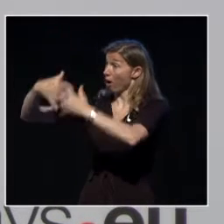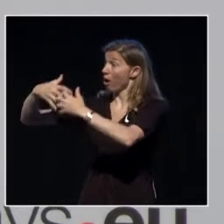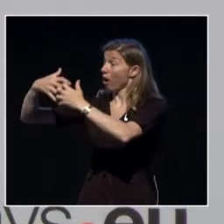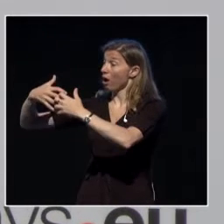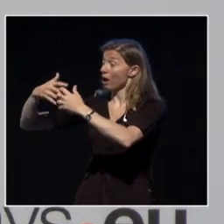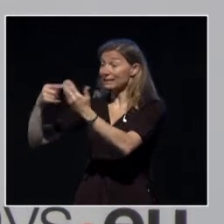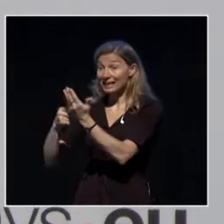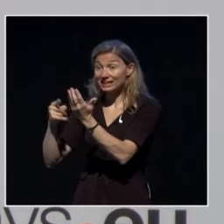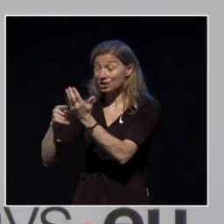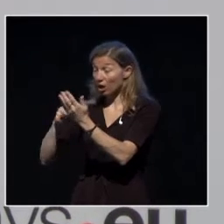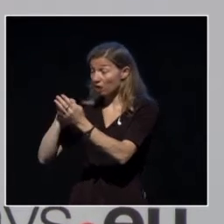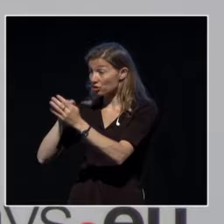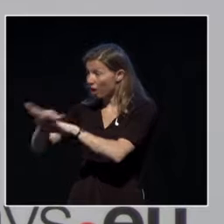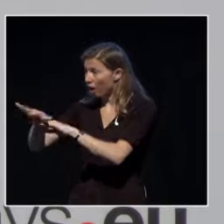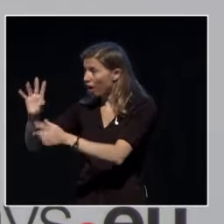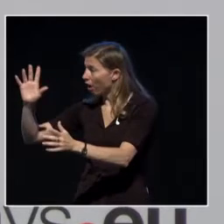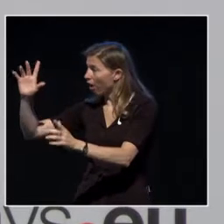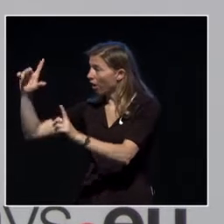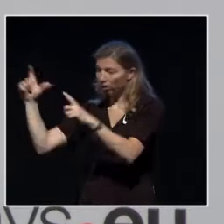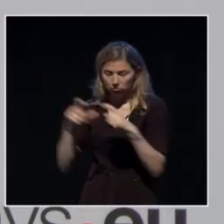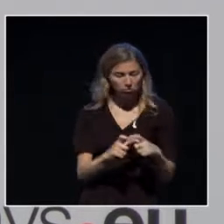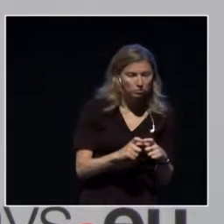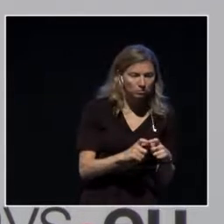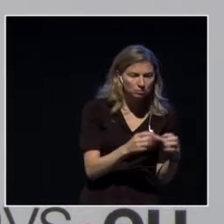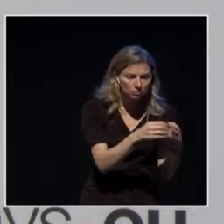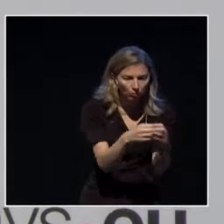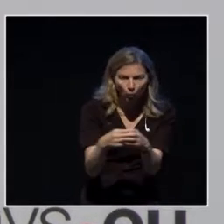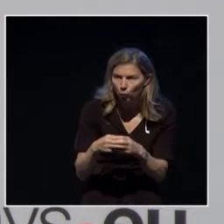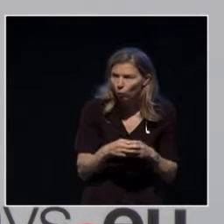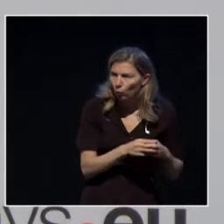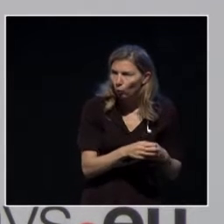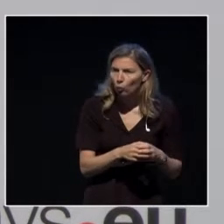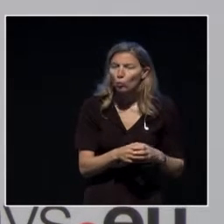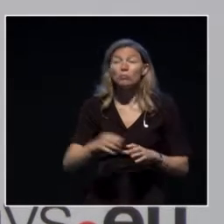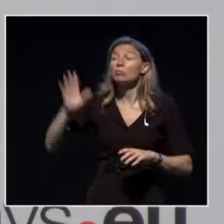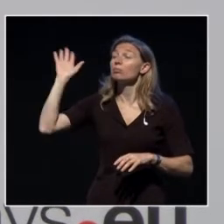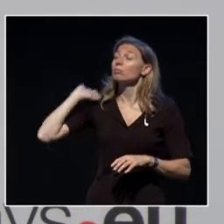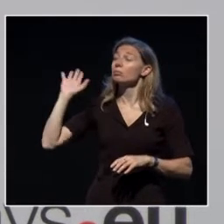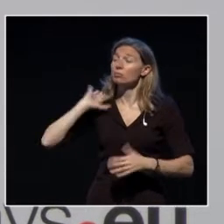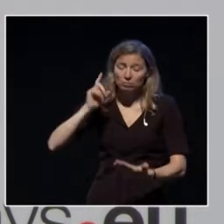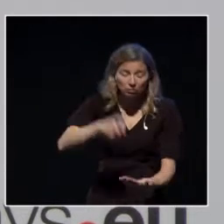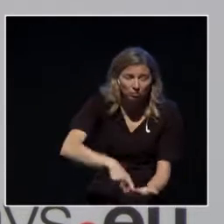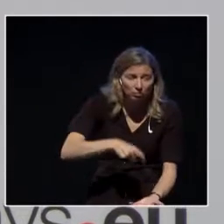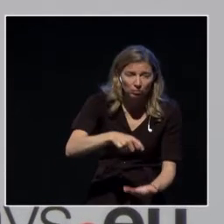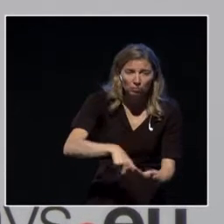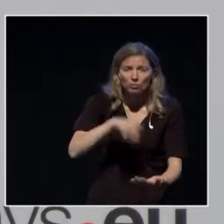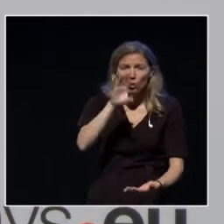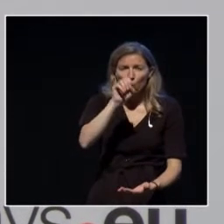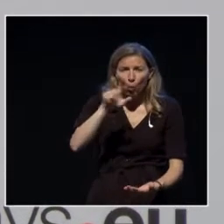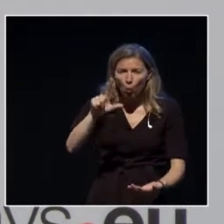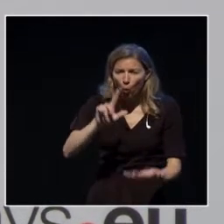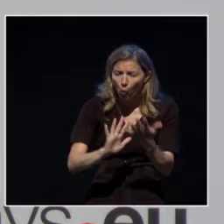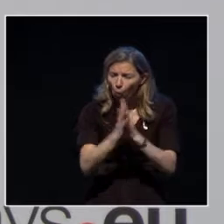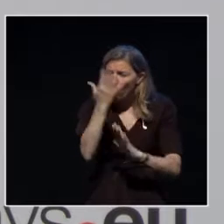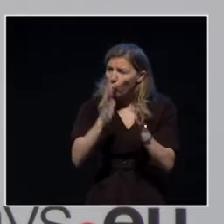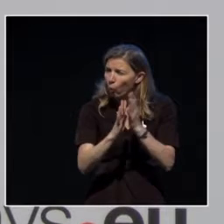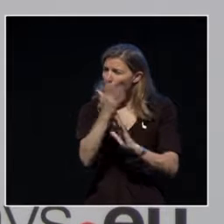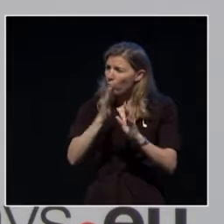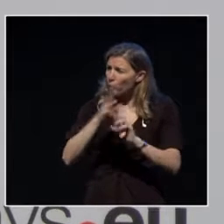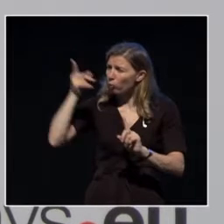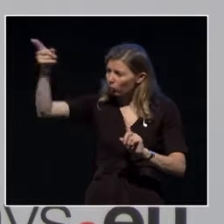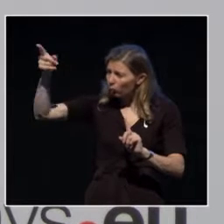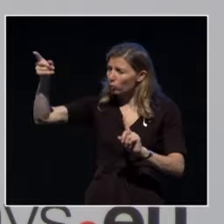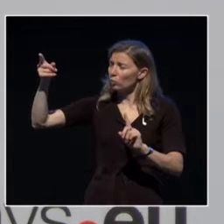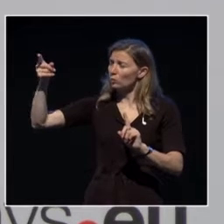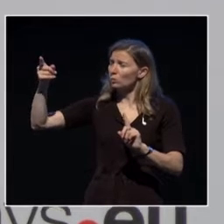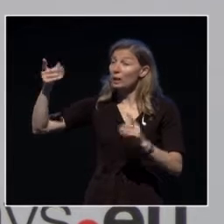small scale. So when we make the transition from coal-fired power plants to photovoltaics, we